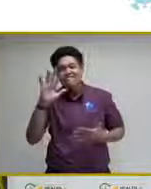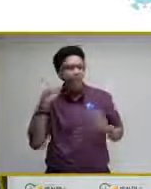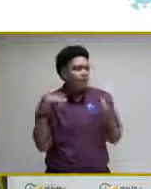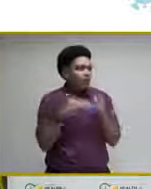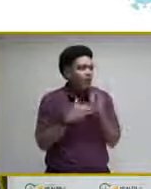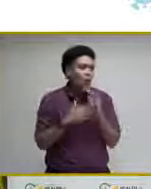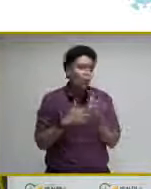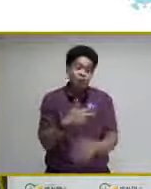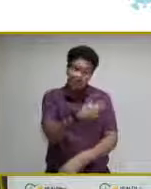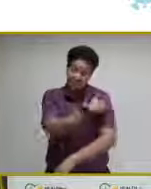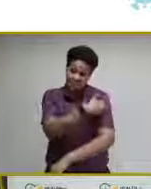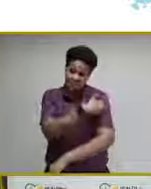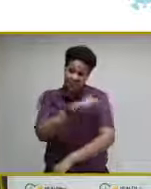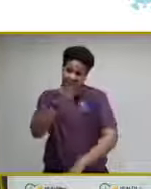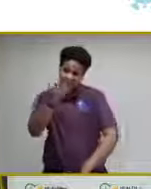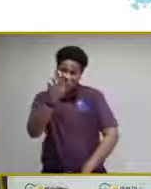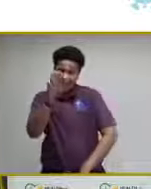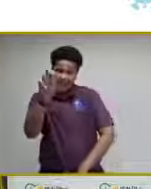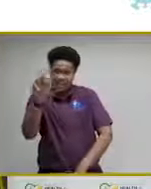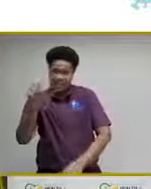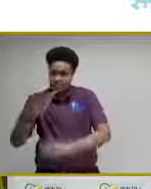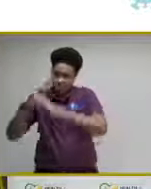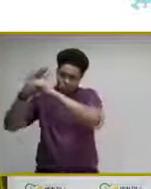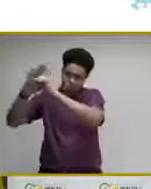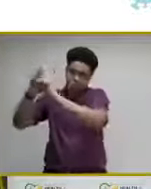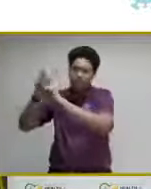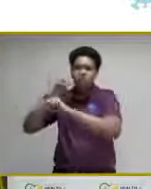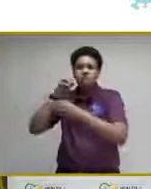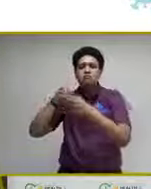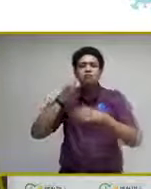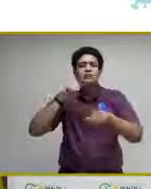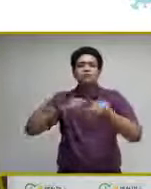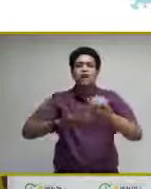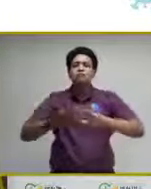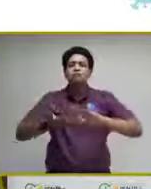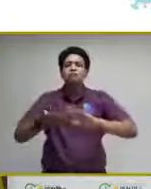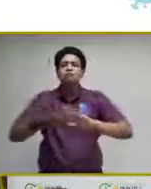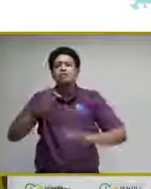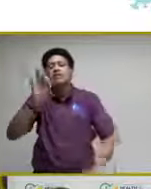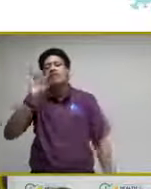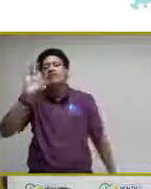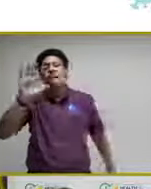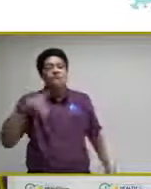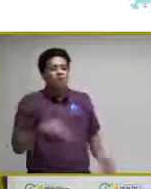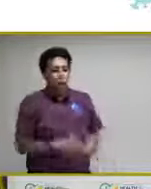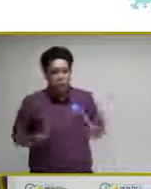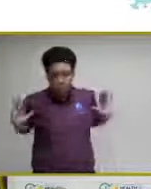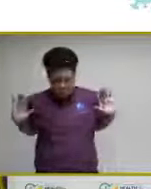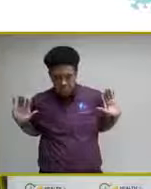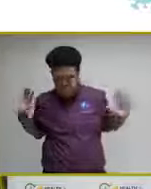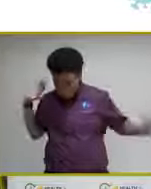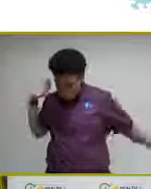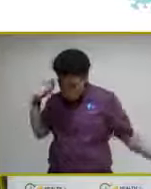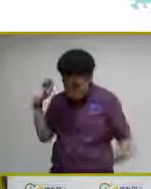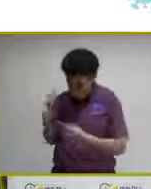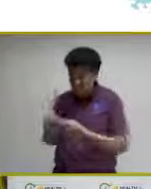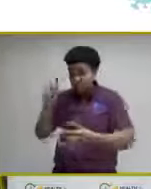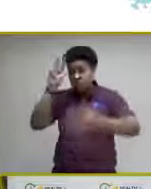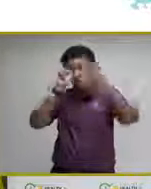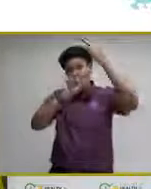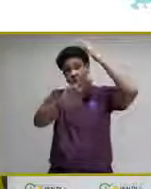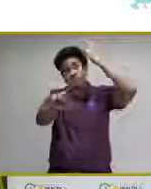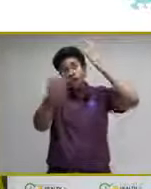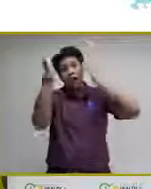975,000 vaccines in our arsenal for inoculation. And based on that projection,